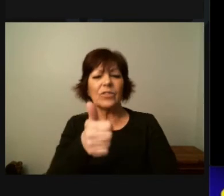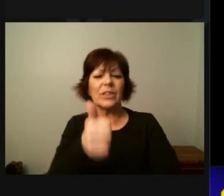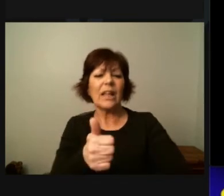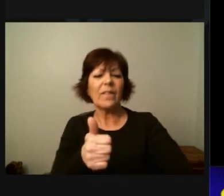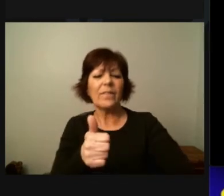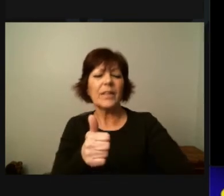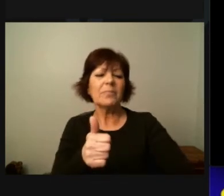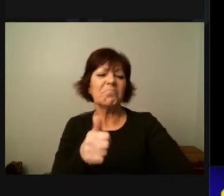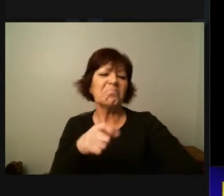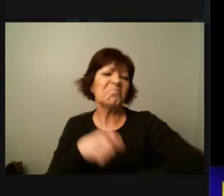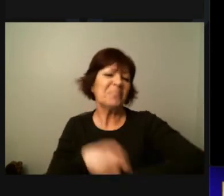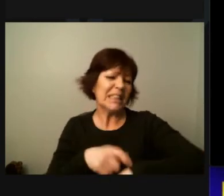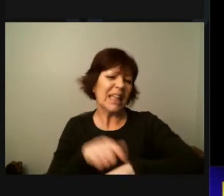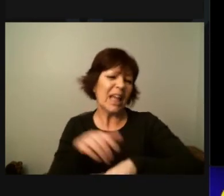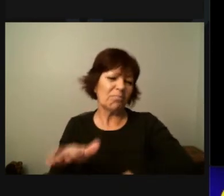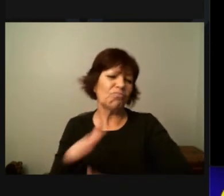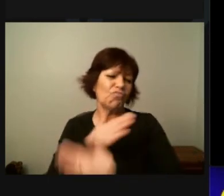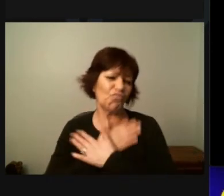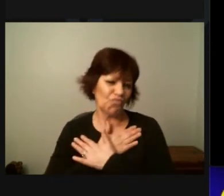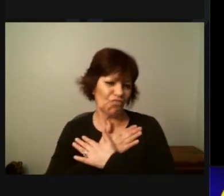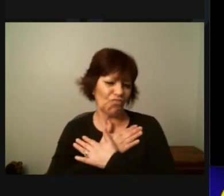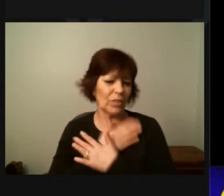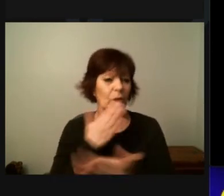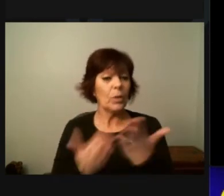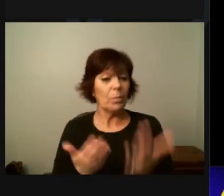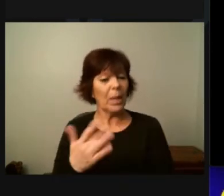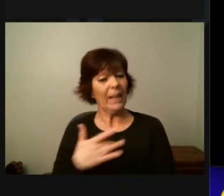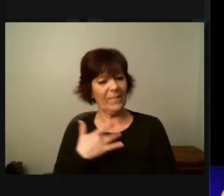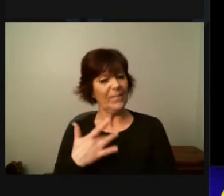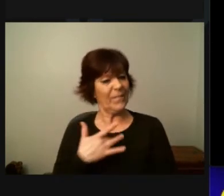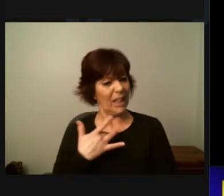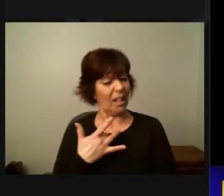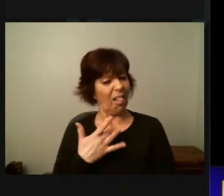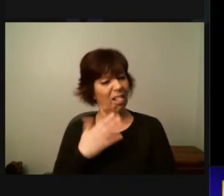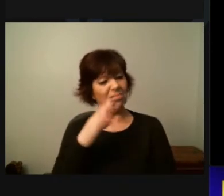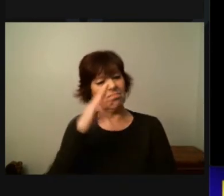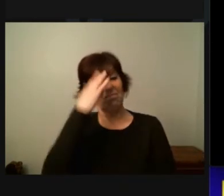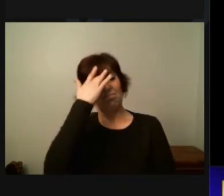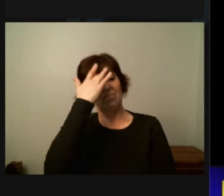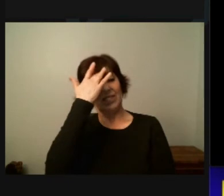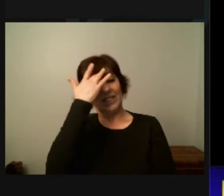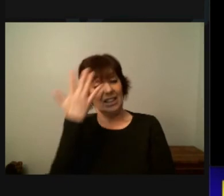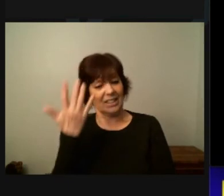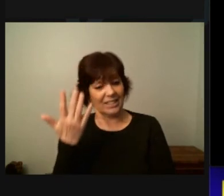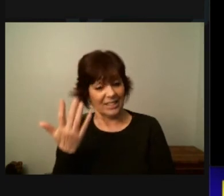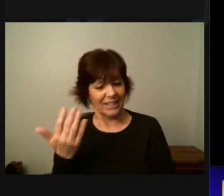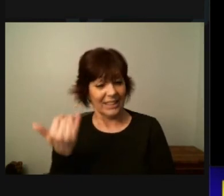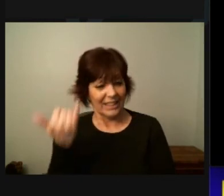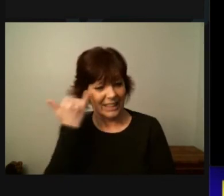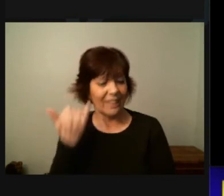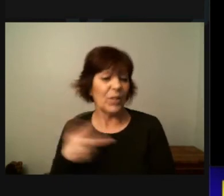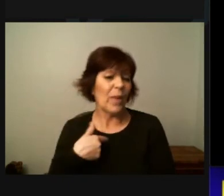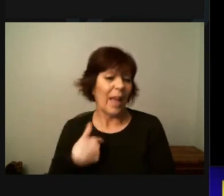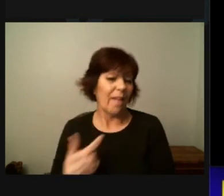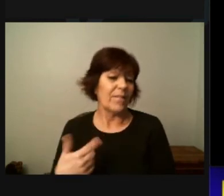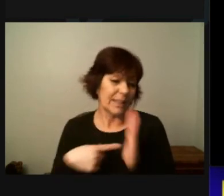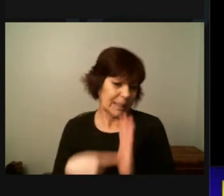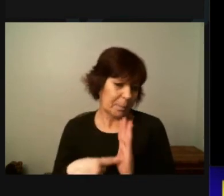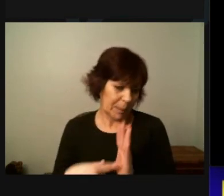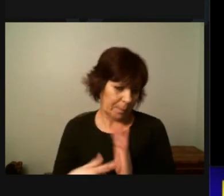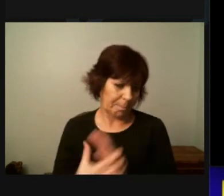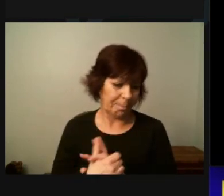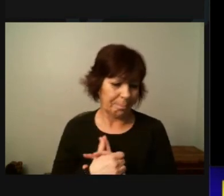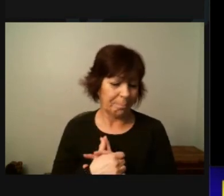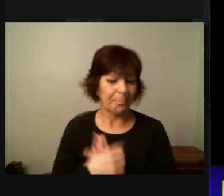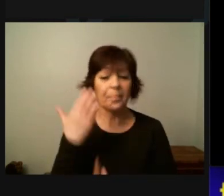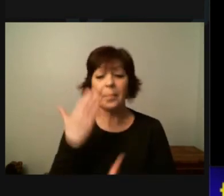tender, loving care because you might feel like you have the flu if you experience those symptoms. You